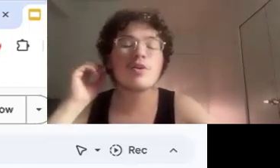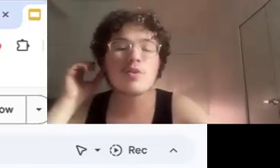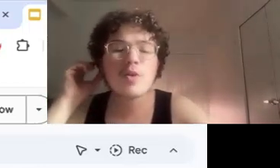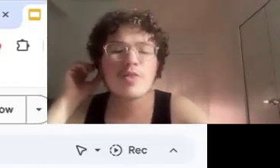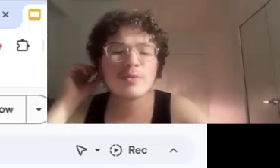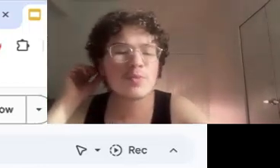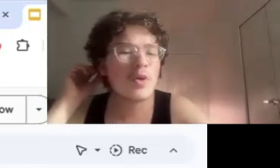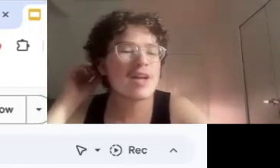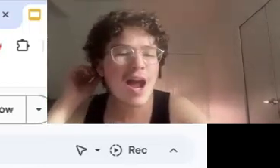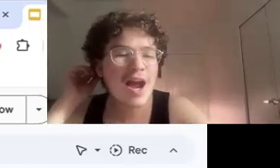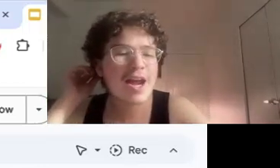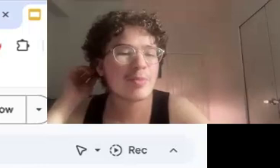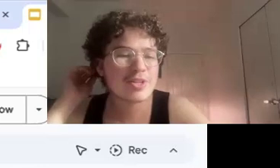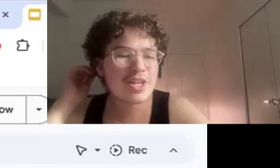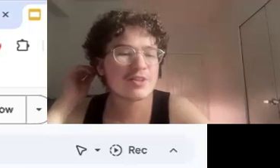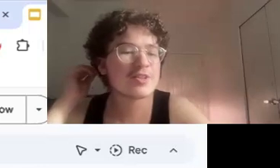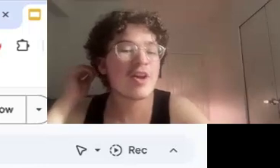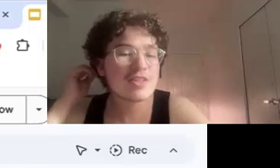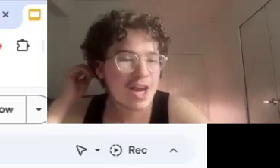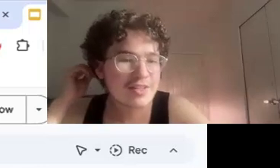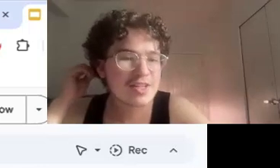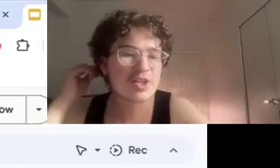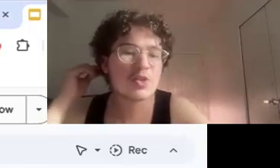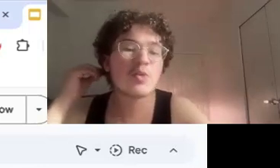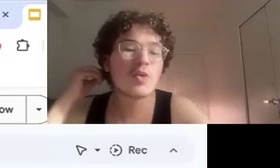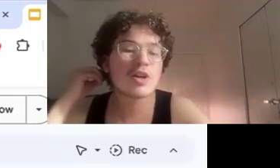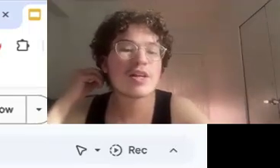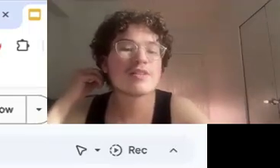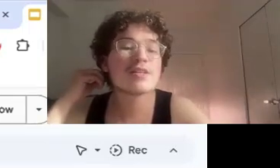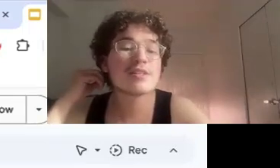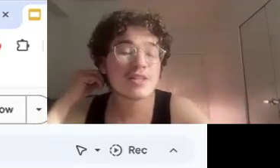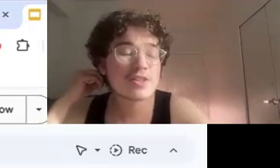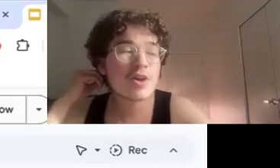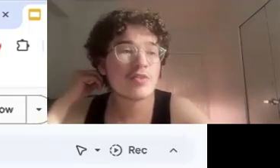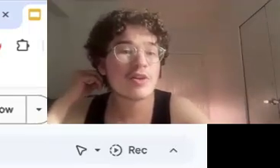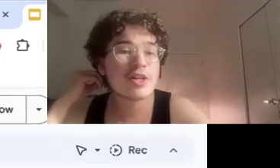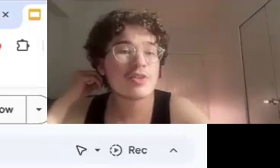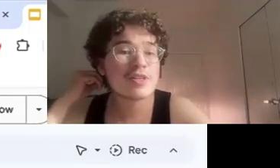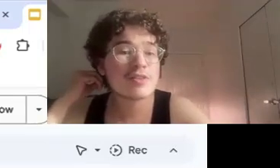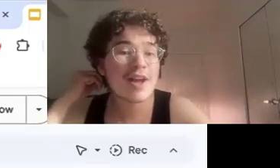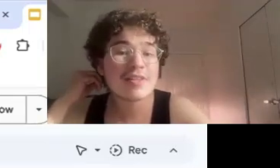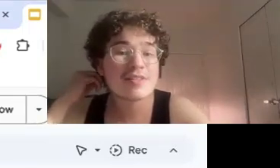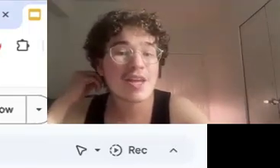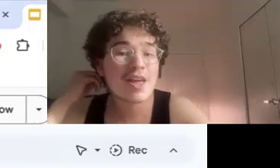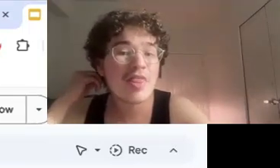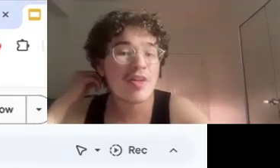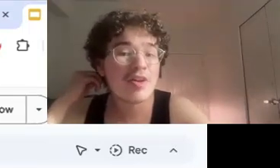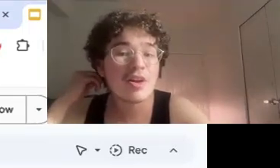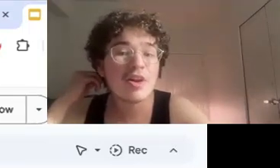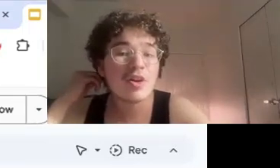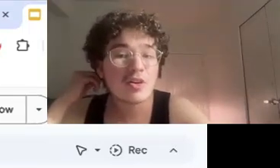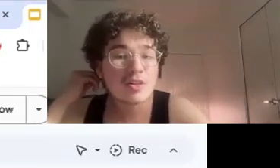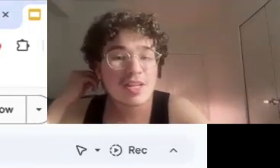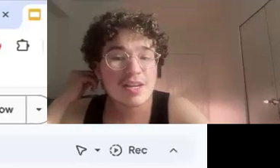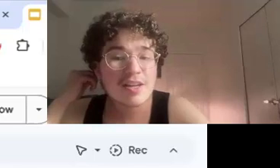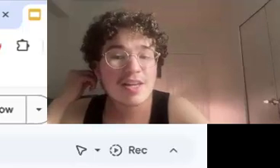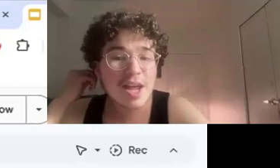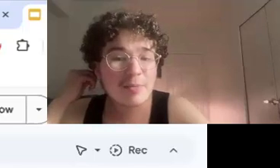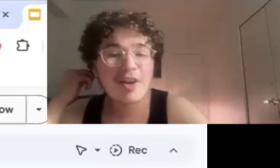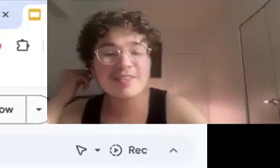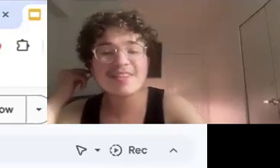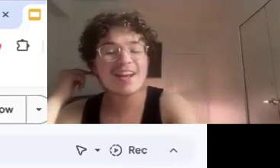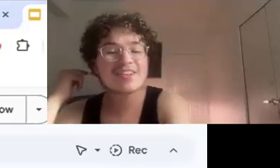secondary sources. I think I started speaking around 2:45, now we're at 2:56. So I'll try to button